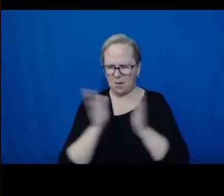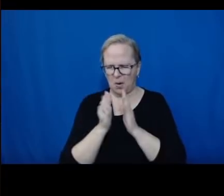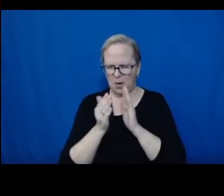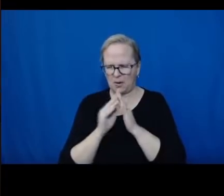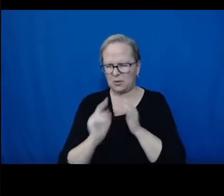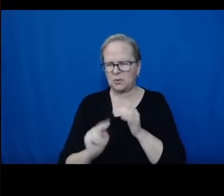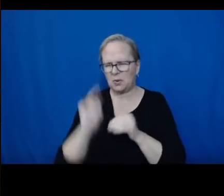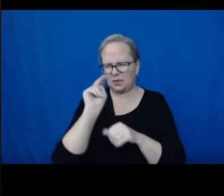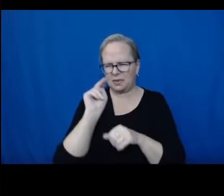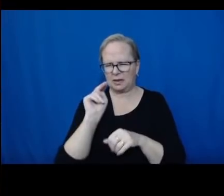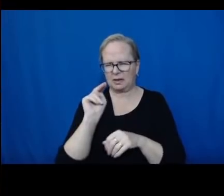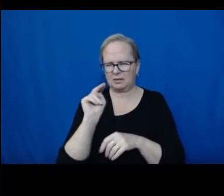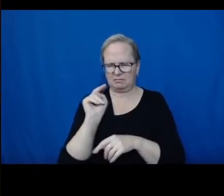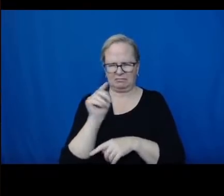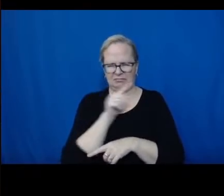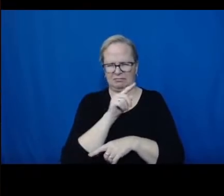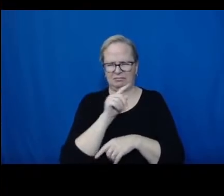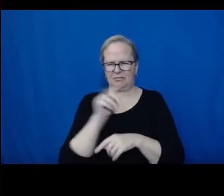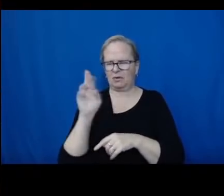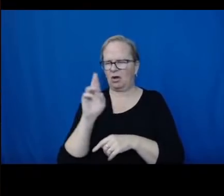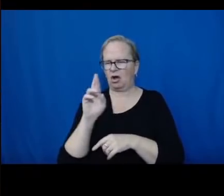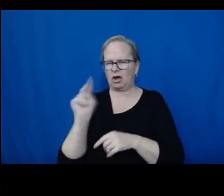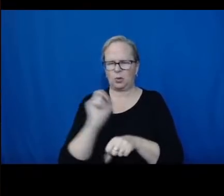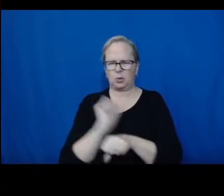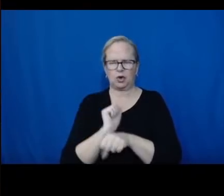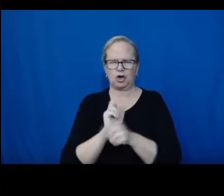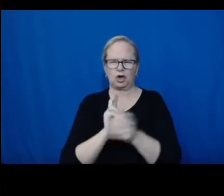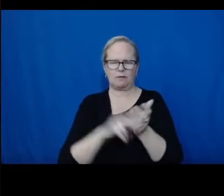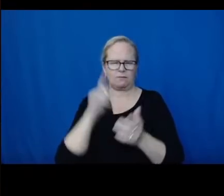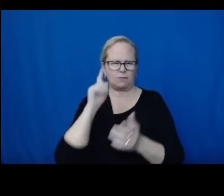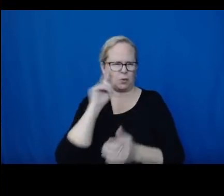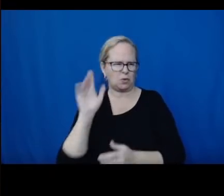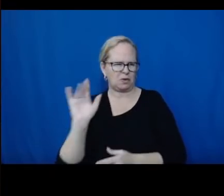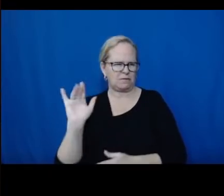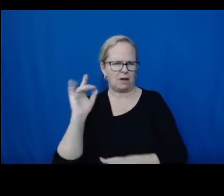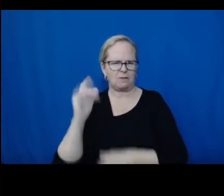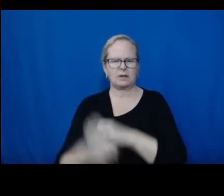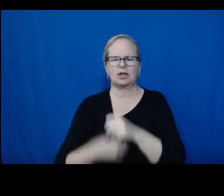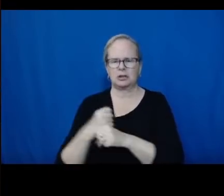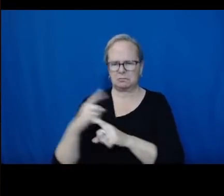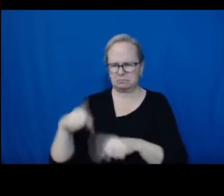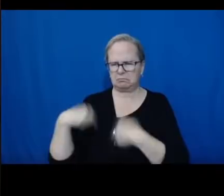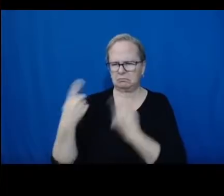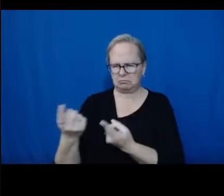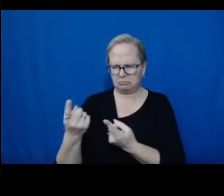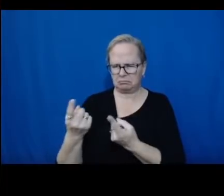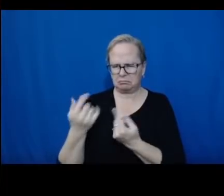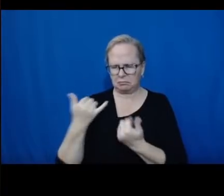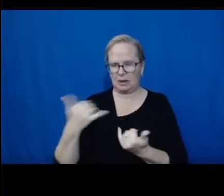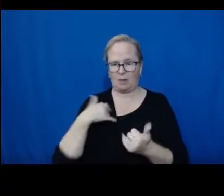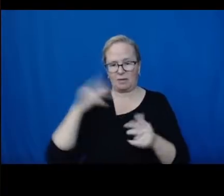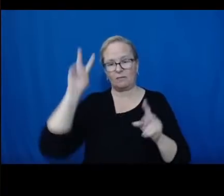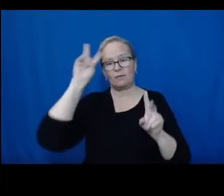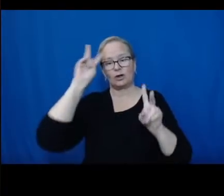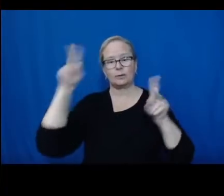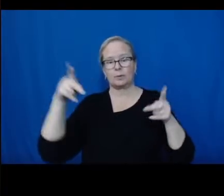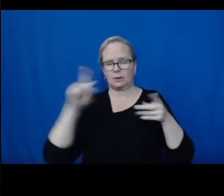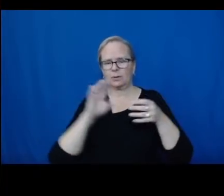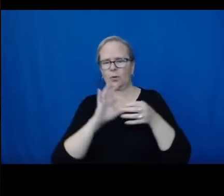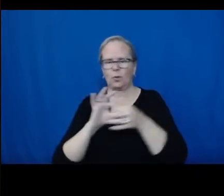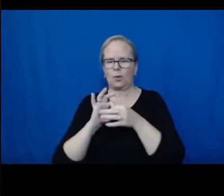and a public health nurse for most of it, but I'm currently first vice president for United Nurses of Alberta, which represents